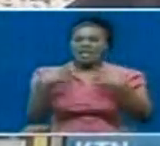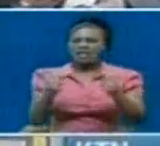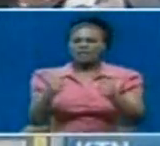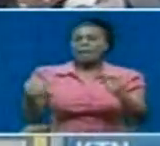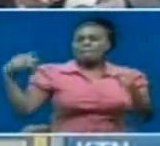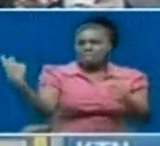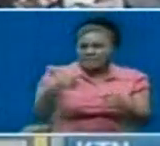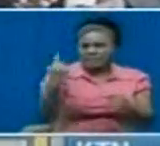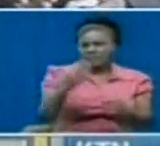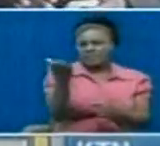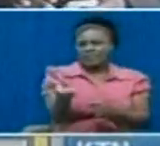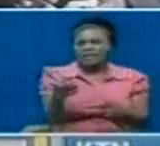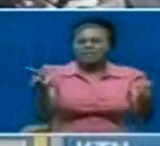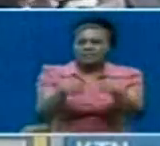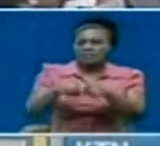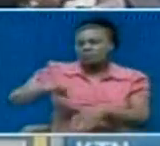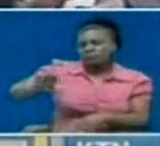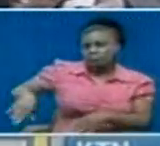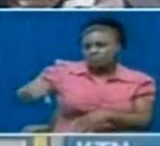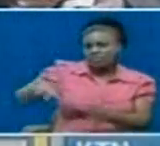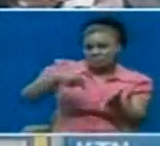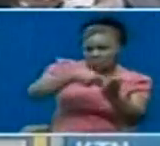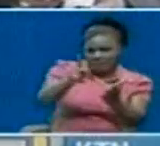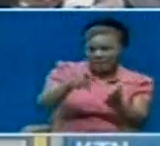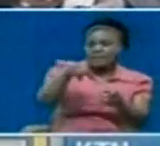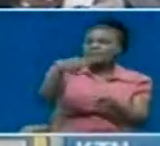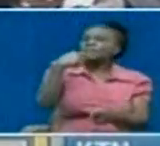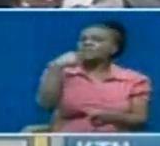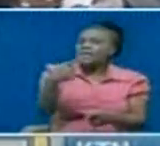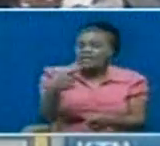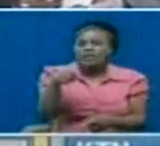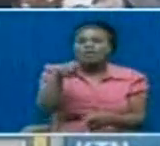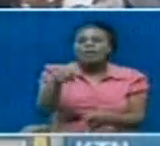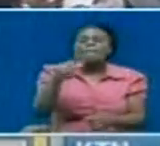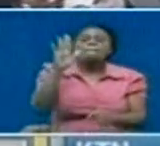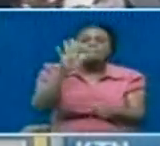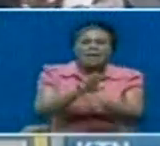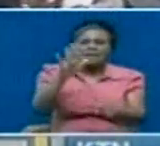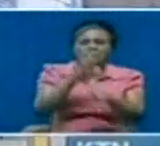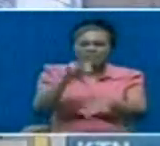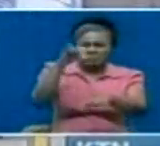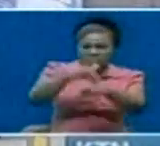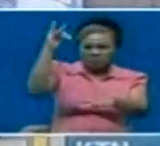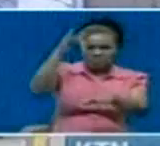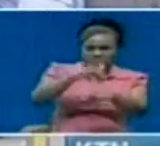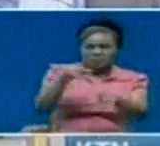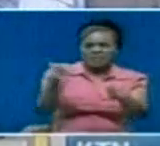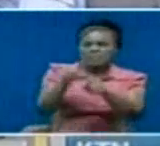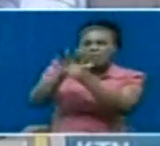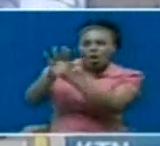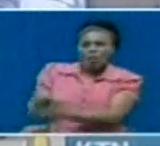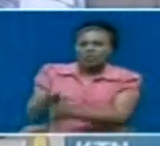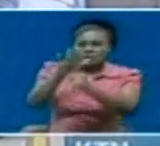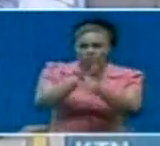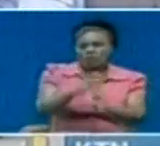just yesterday. Other than the delayed salaries, the union officials also claim that there's massive interference and intimidation from